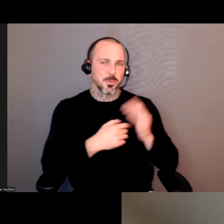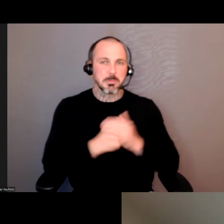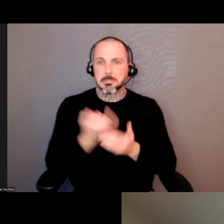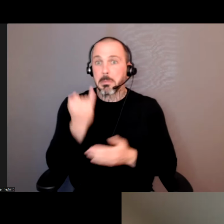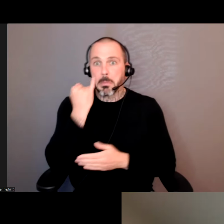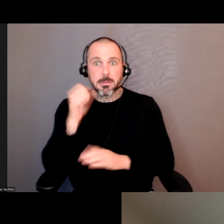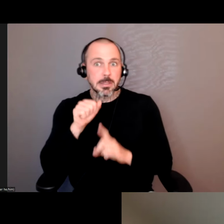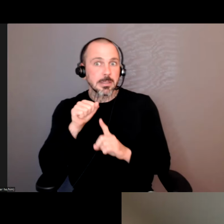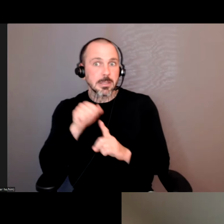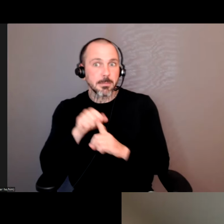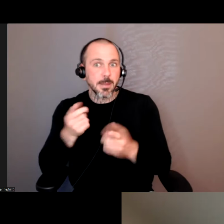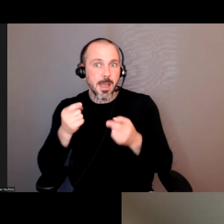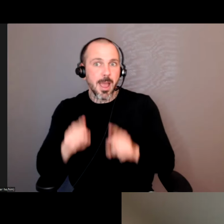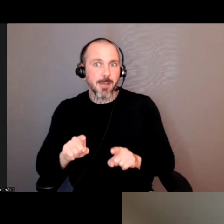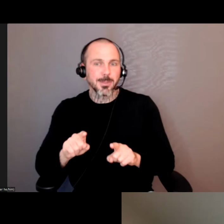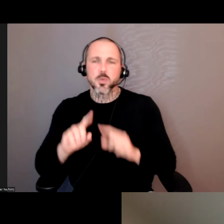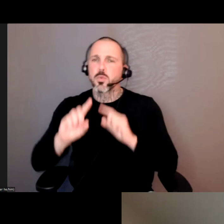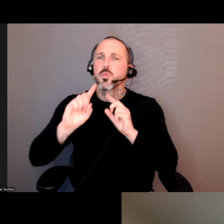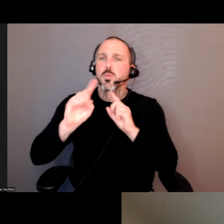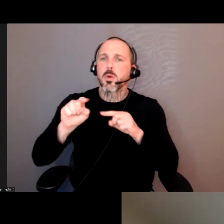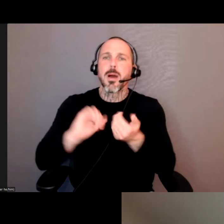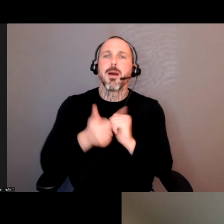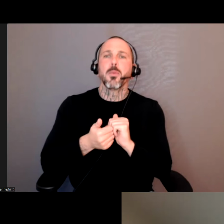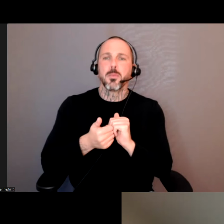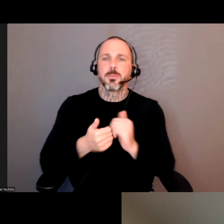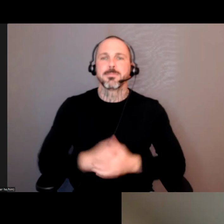Anti-Fraud Centre and what we're seeing.